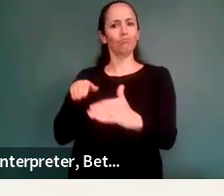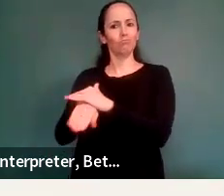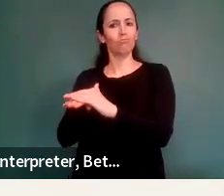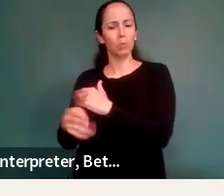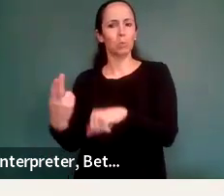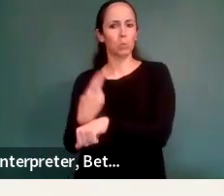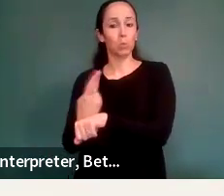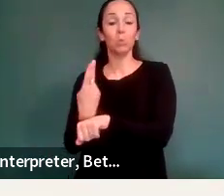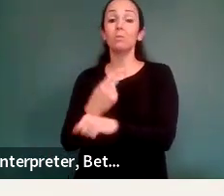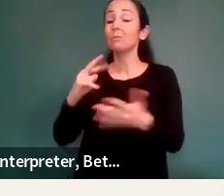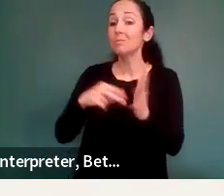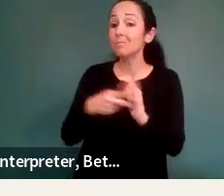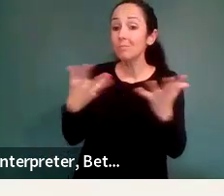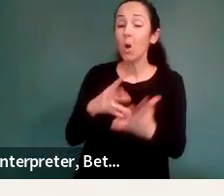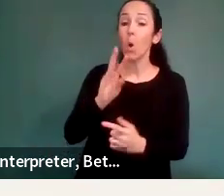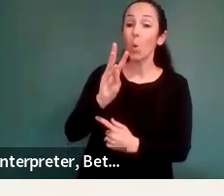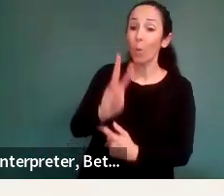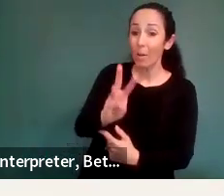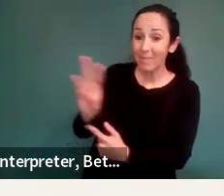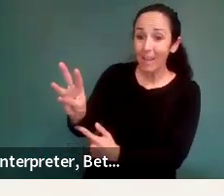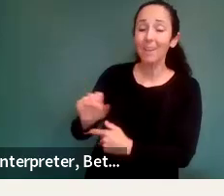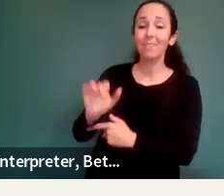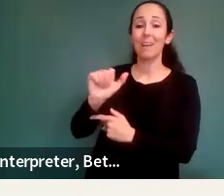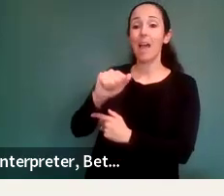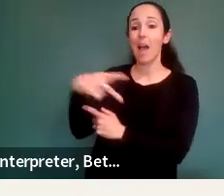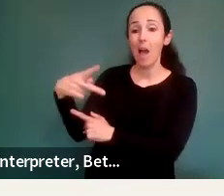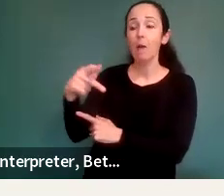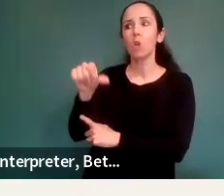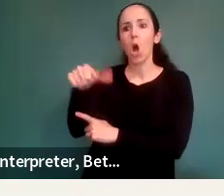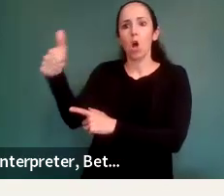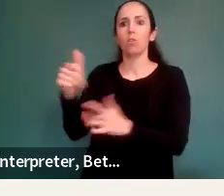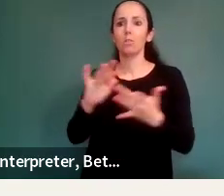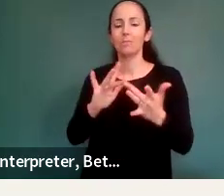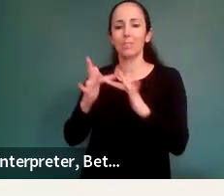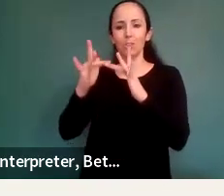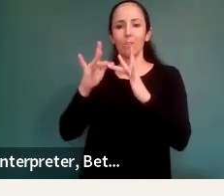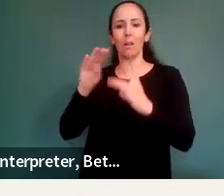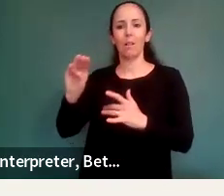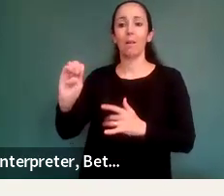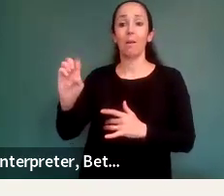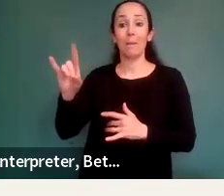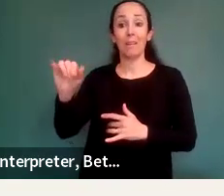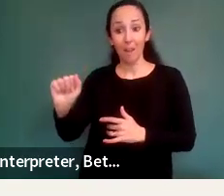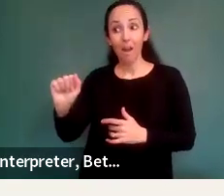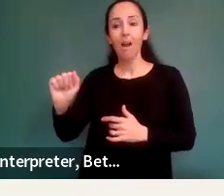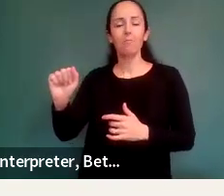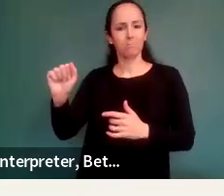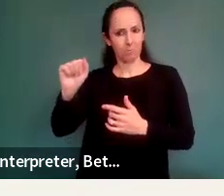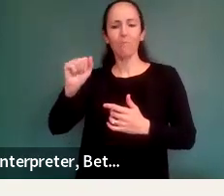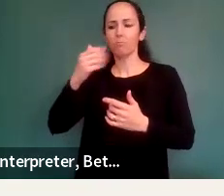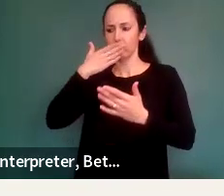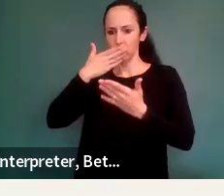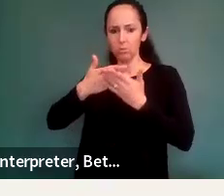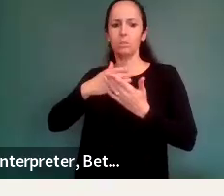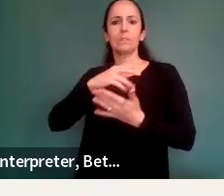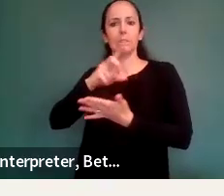ensuring that websites, apps, and other digital media are designed in a way that allows people